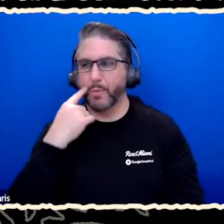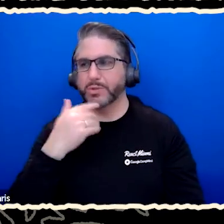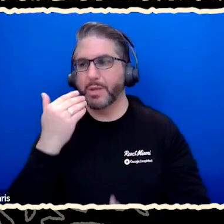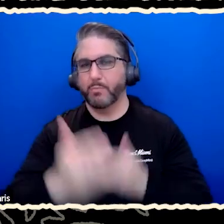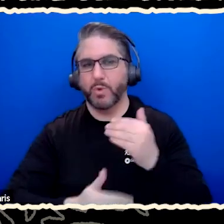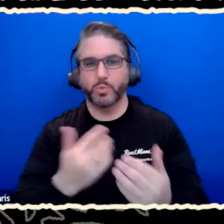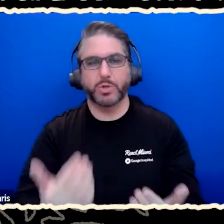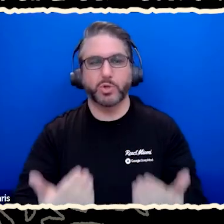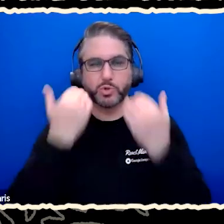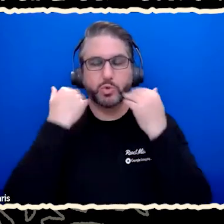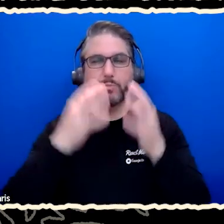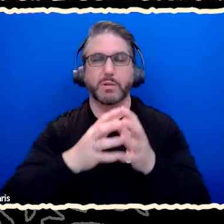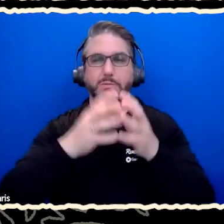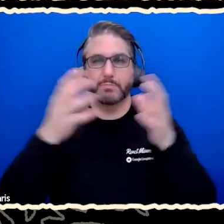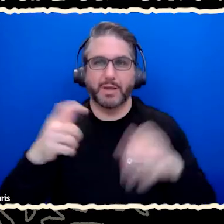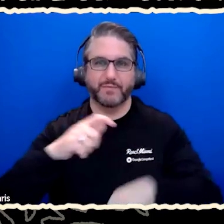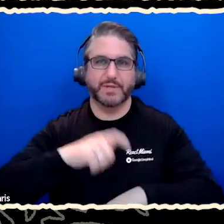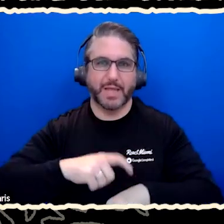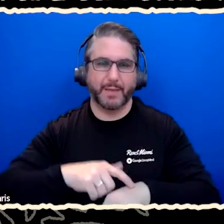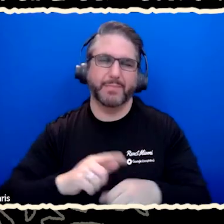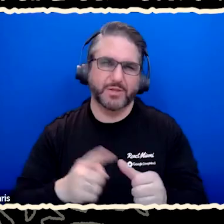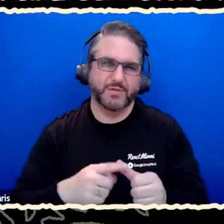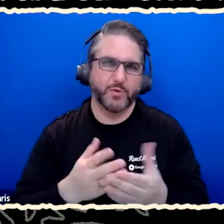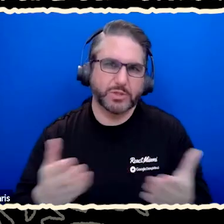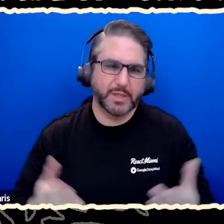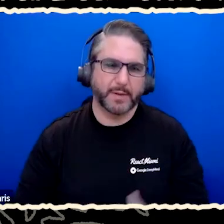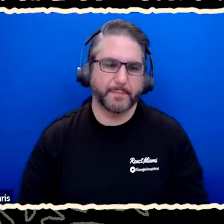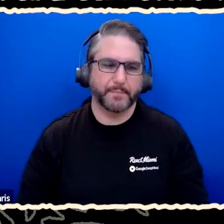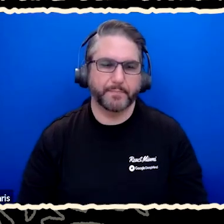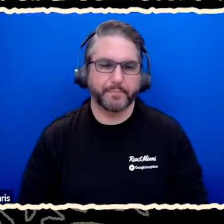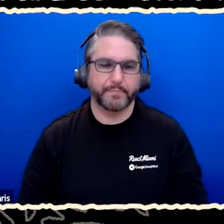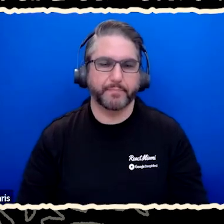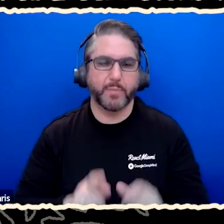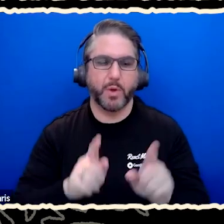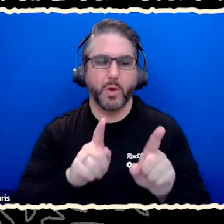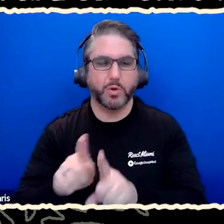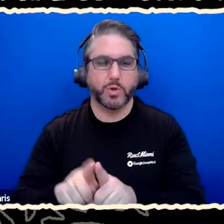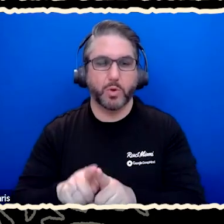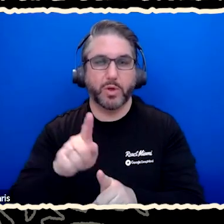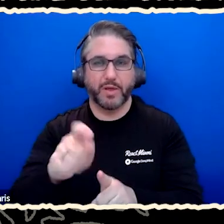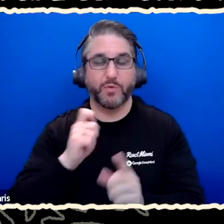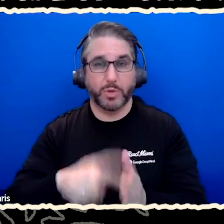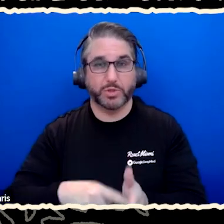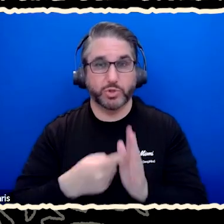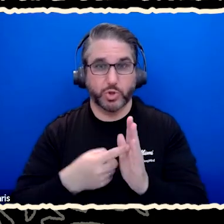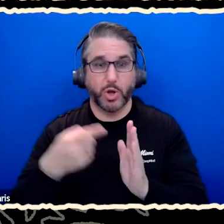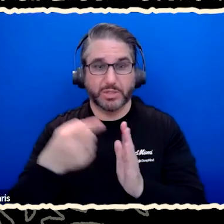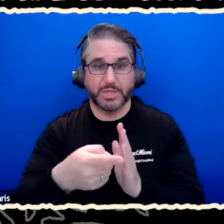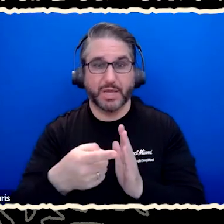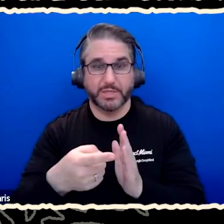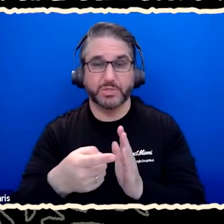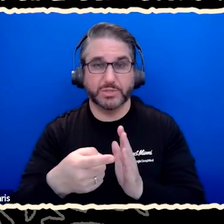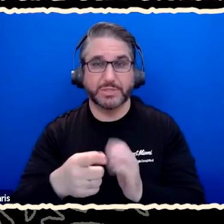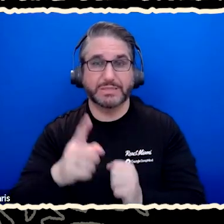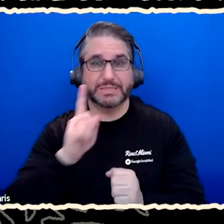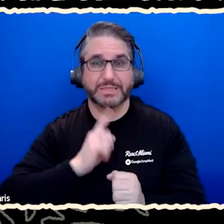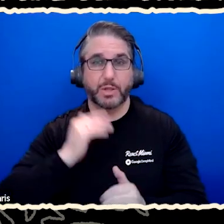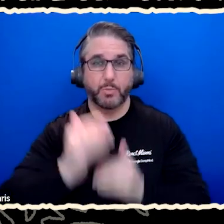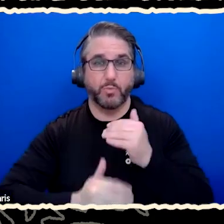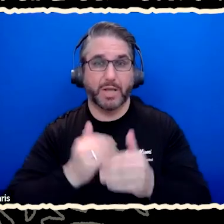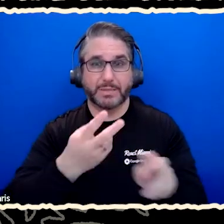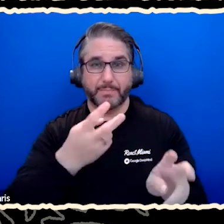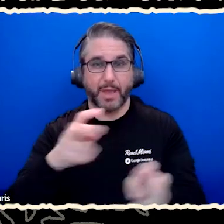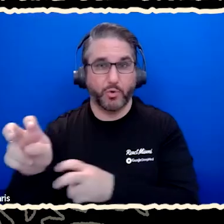consume a significant amount of time. That's the first thing. But also, if you would start such single process